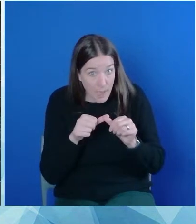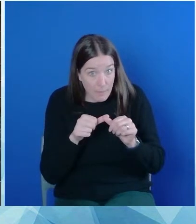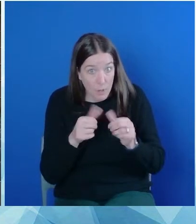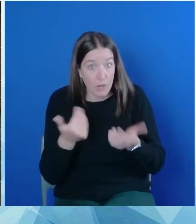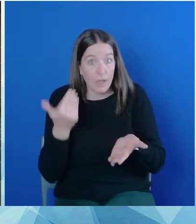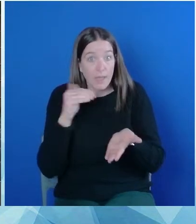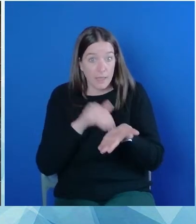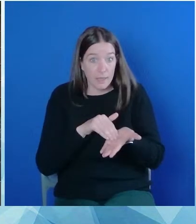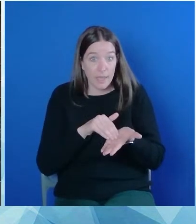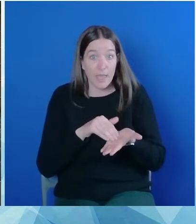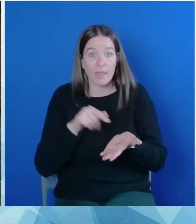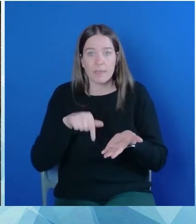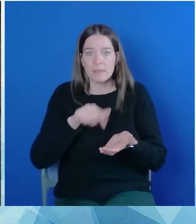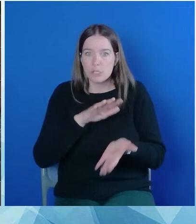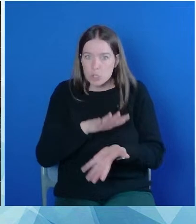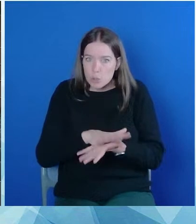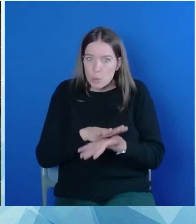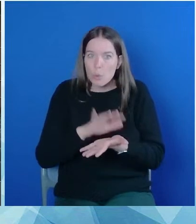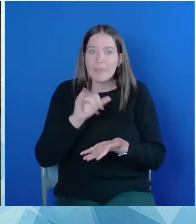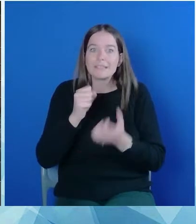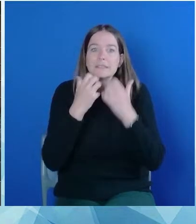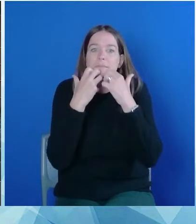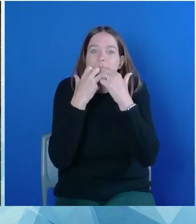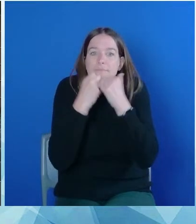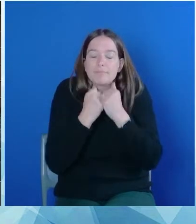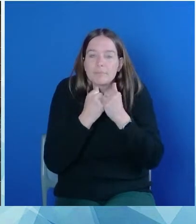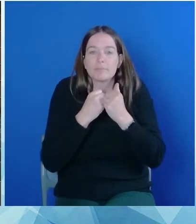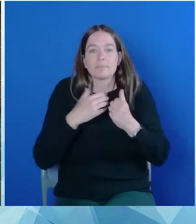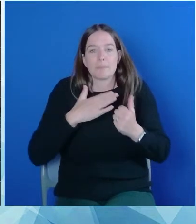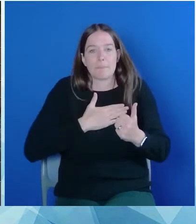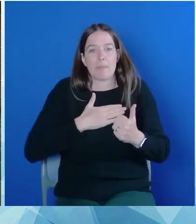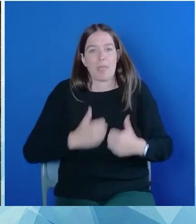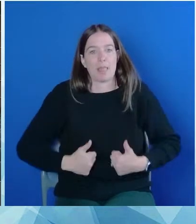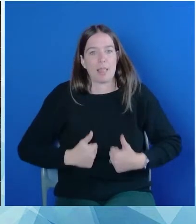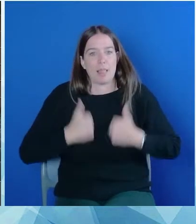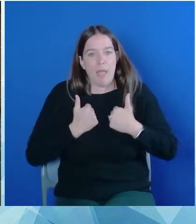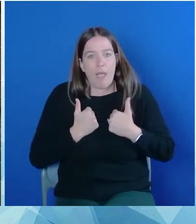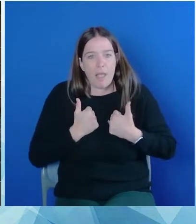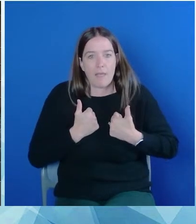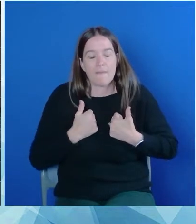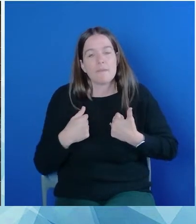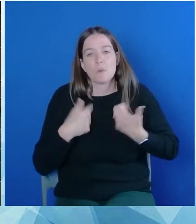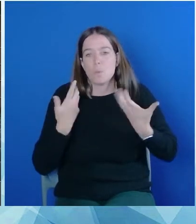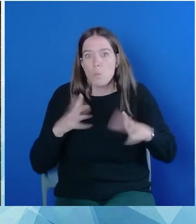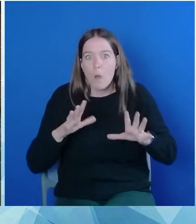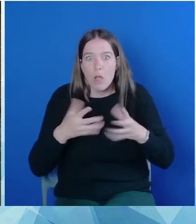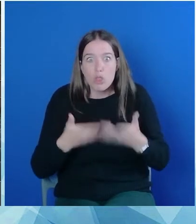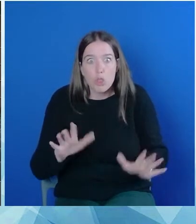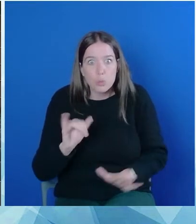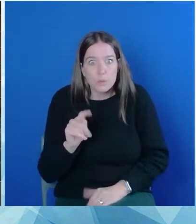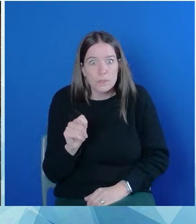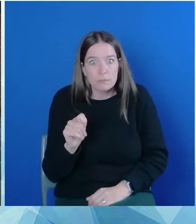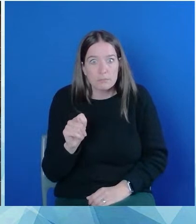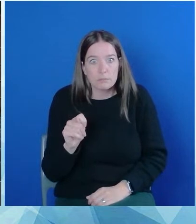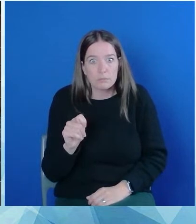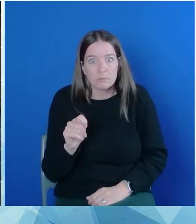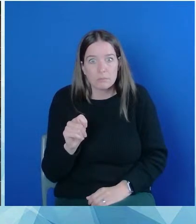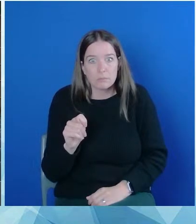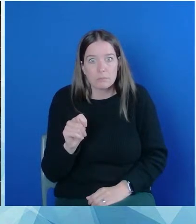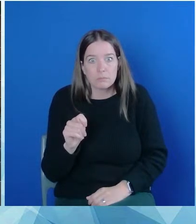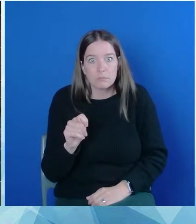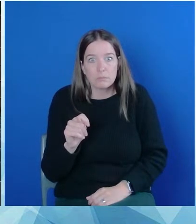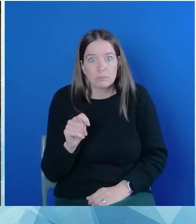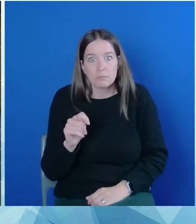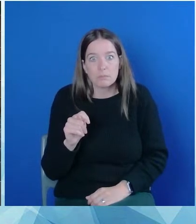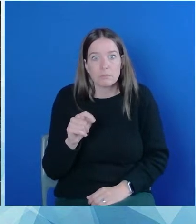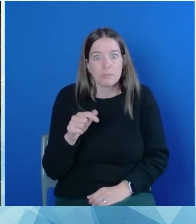Remember, again, this is a school that is very important and valuable to me and to my community, and we do not want to lose